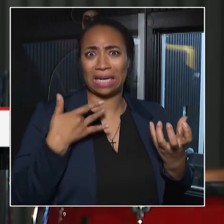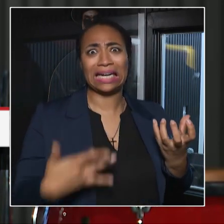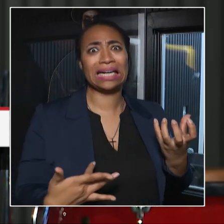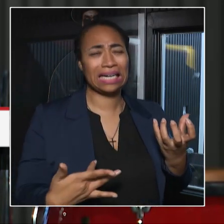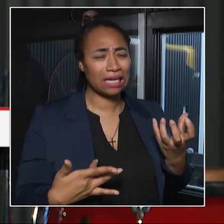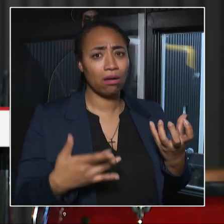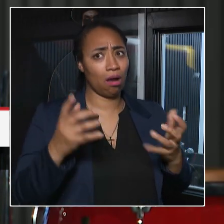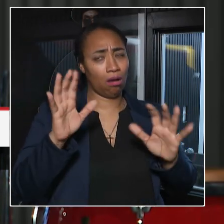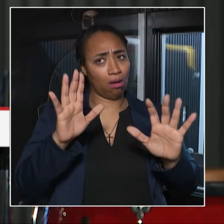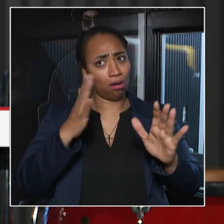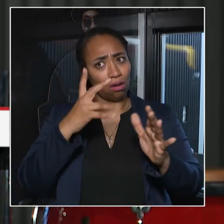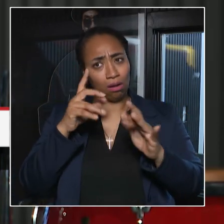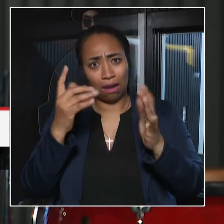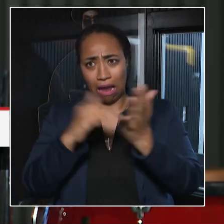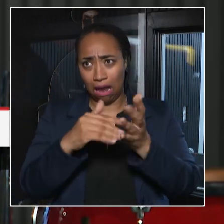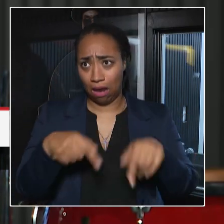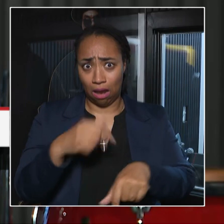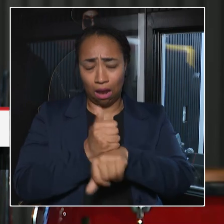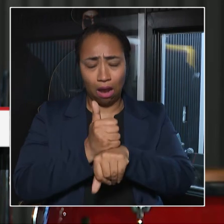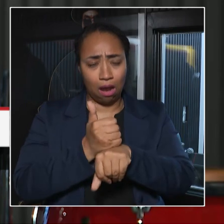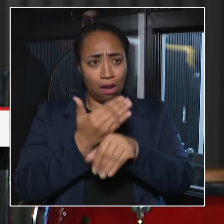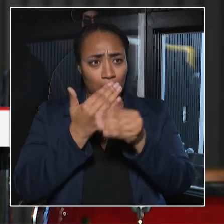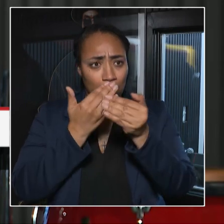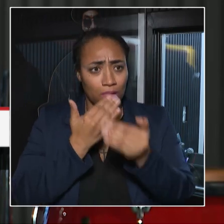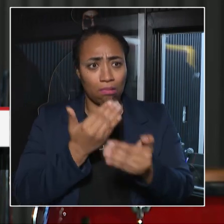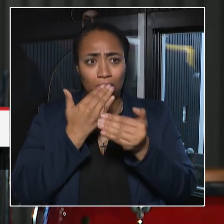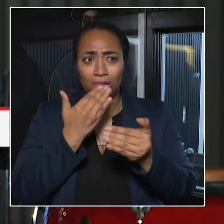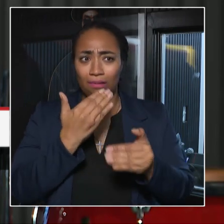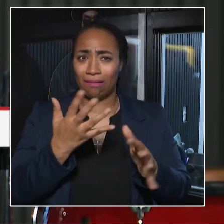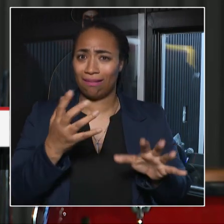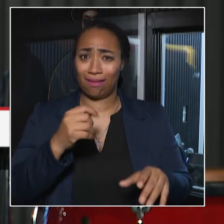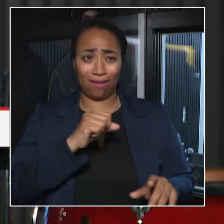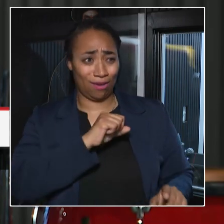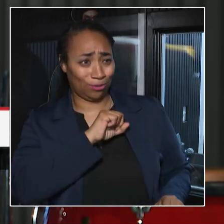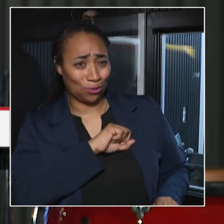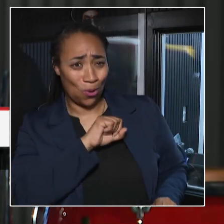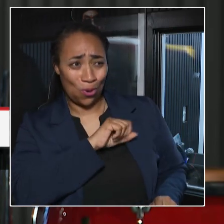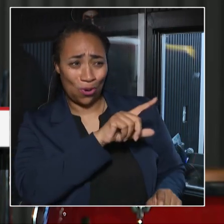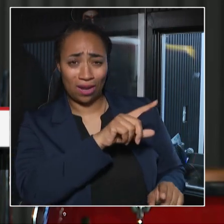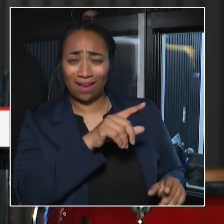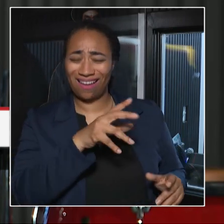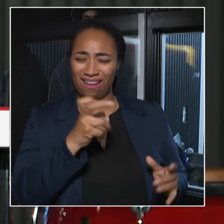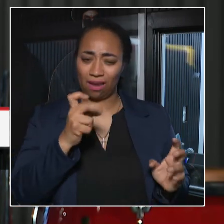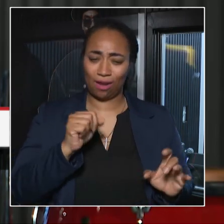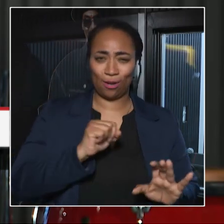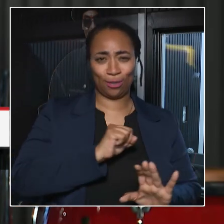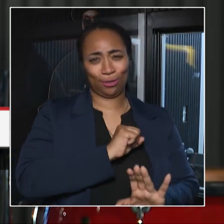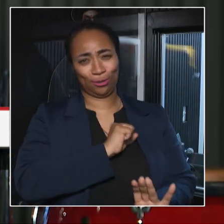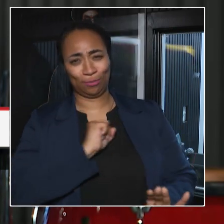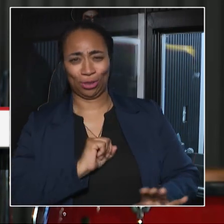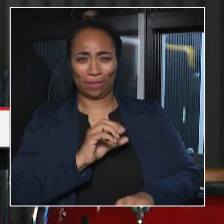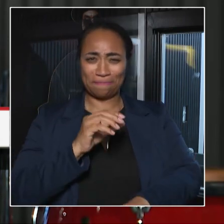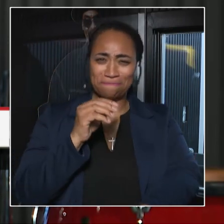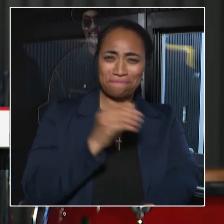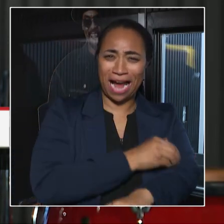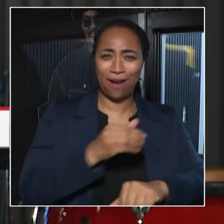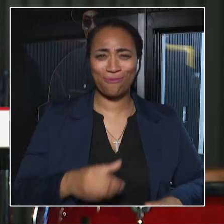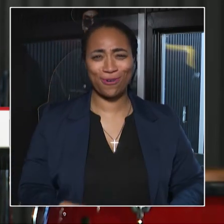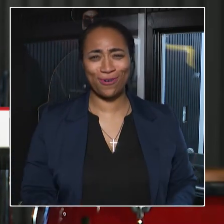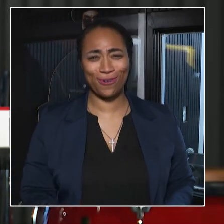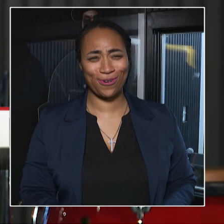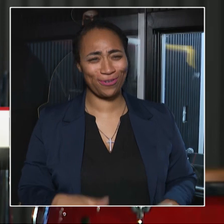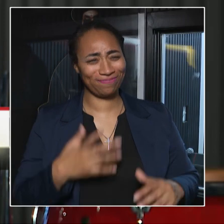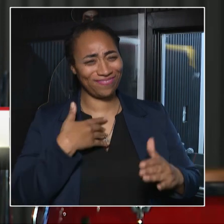our superpower. This is our superpower. And I want to thank the artists, people like Darren X, who